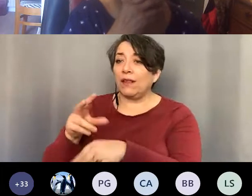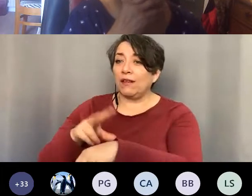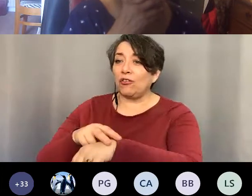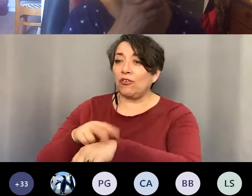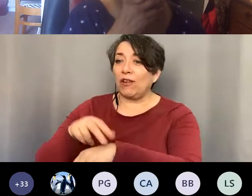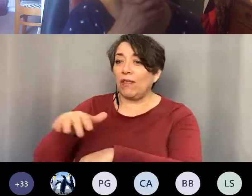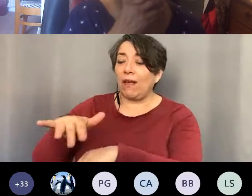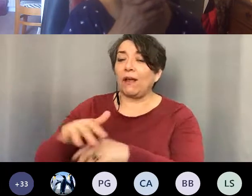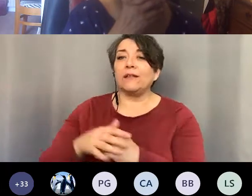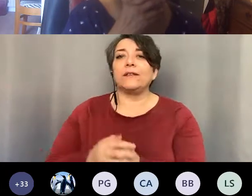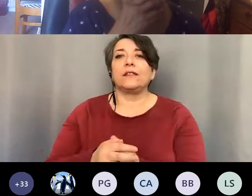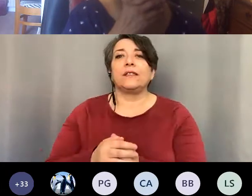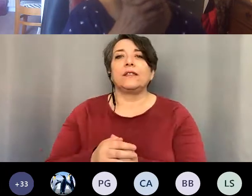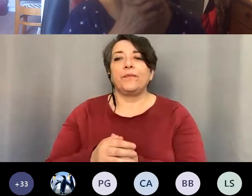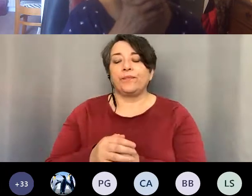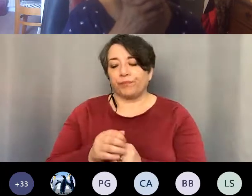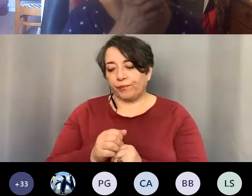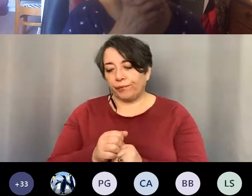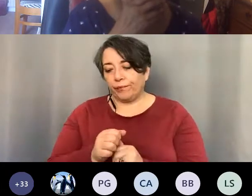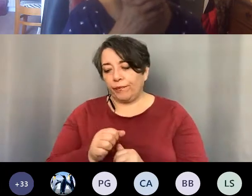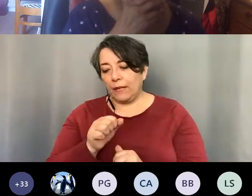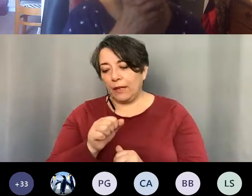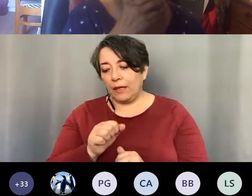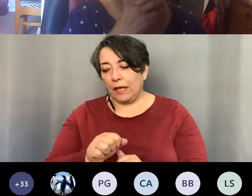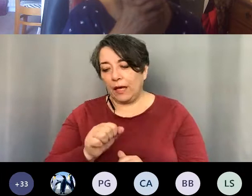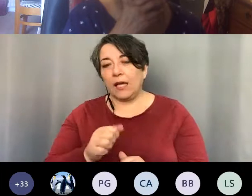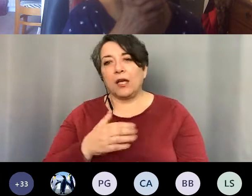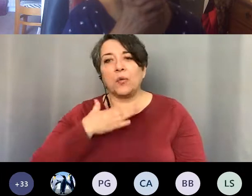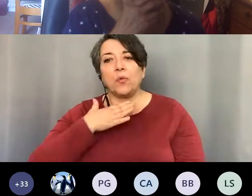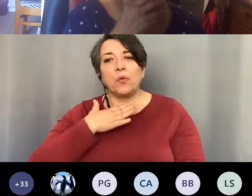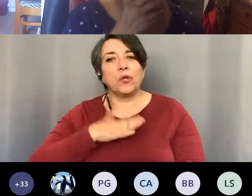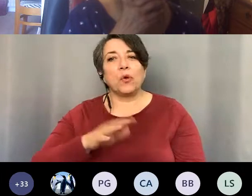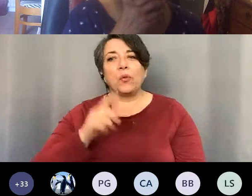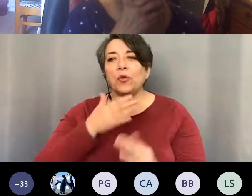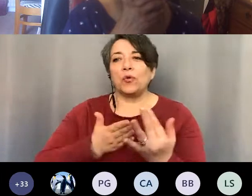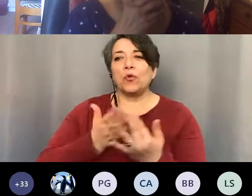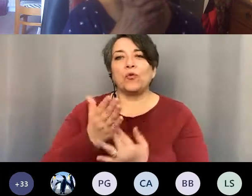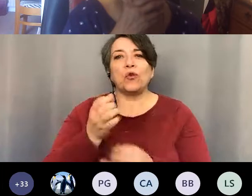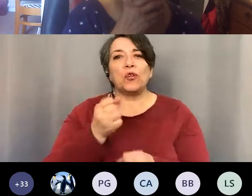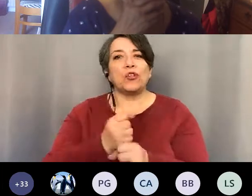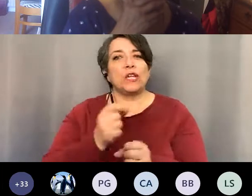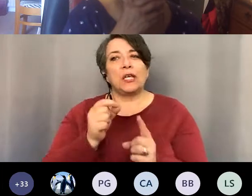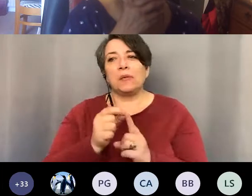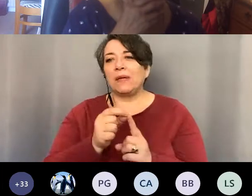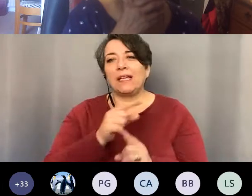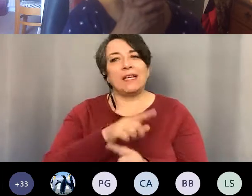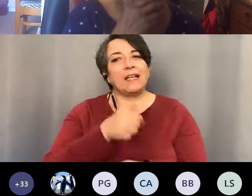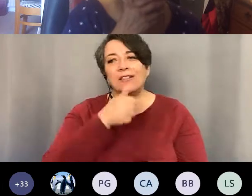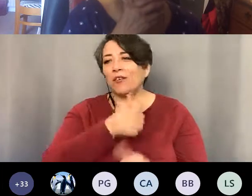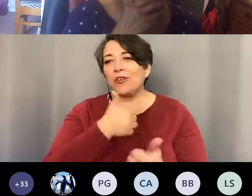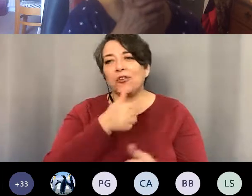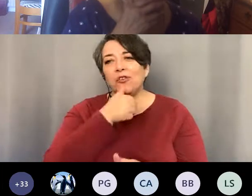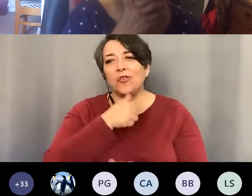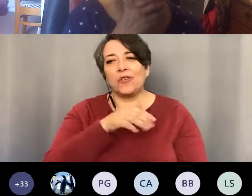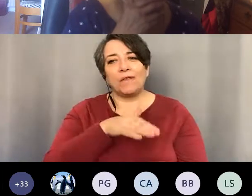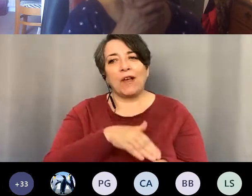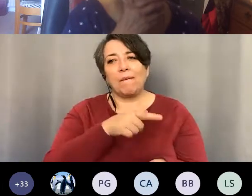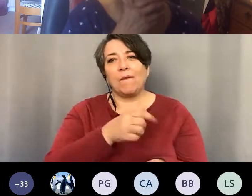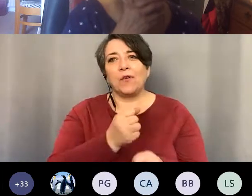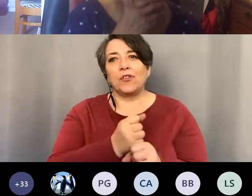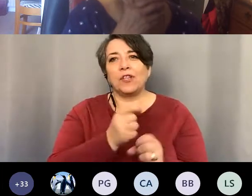so we wouldn't want you to reaccess through your GP. We think that's not great use of time for a GP. What